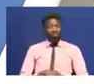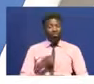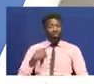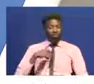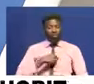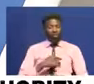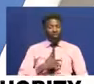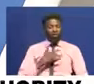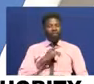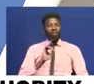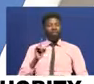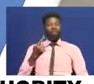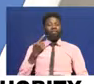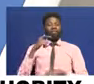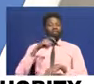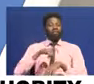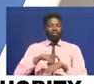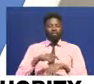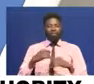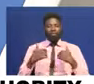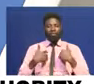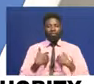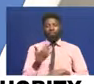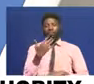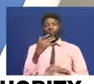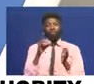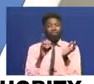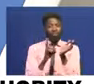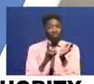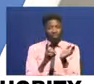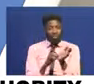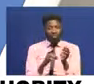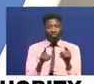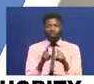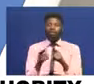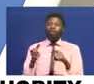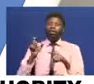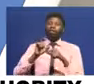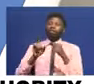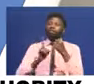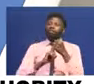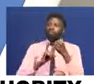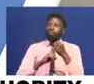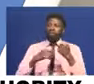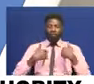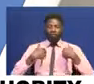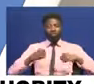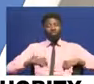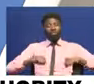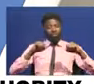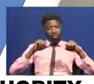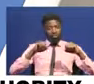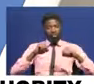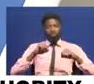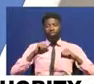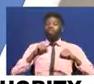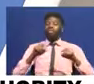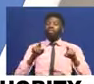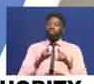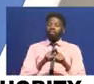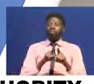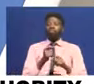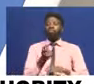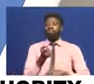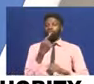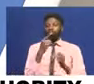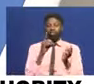got 4-5 doctors within our board, and possibly it's going to increase to 6. Mm-hmm. You've got a chairman who is a medical doctor for the first time in a long time. Yeah. And someone,